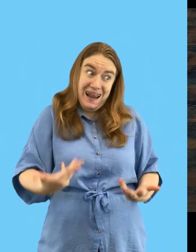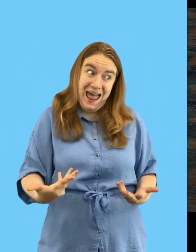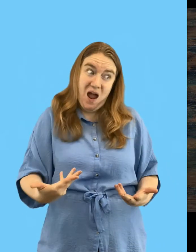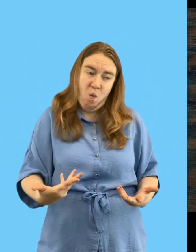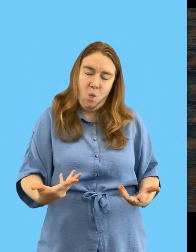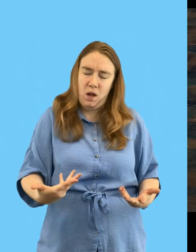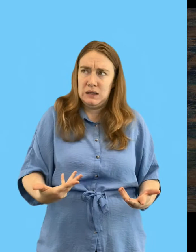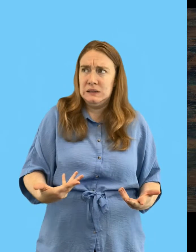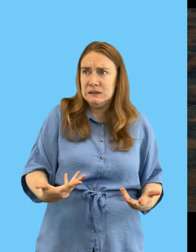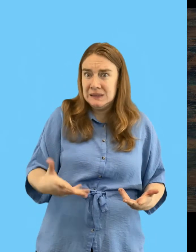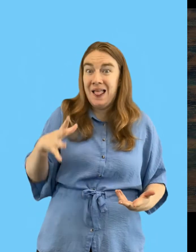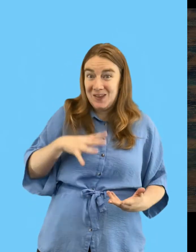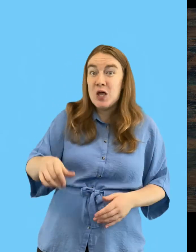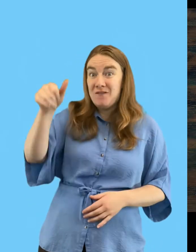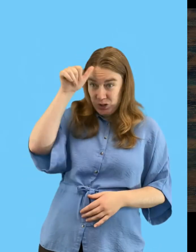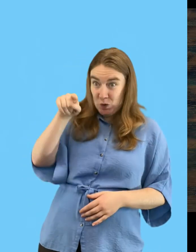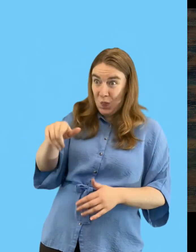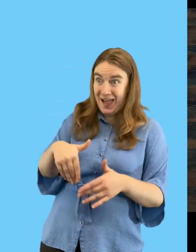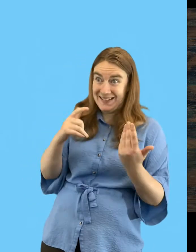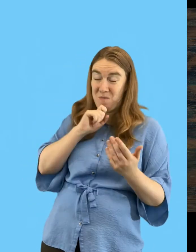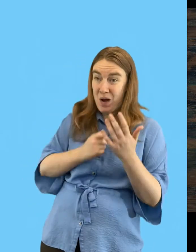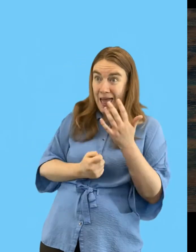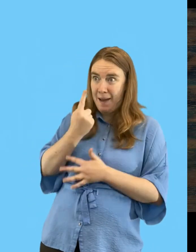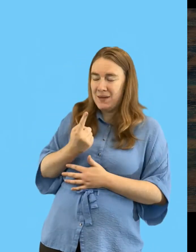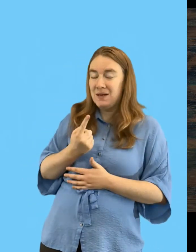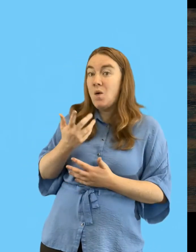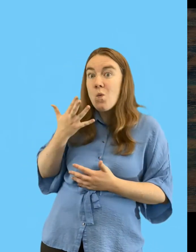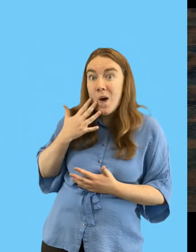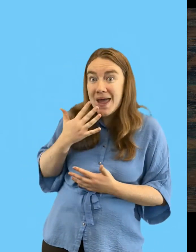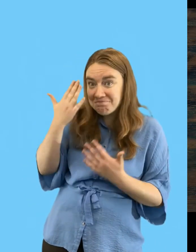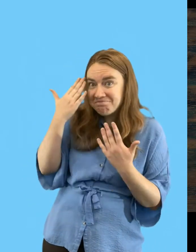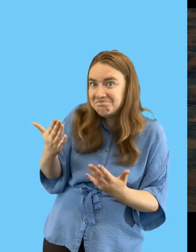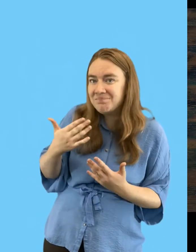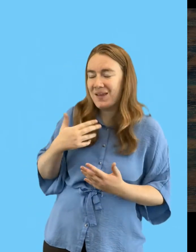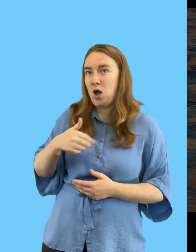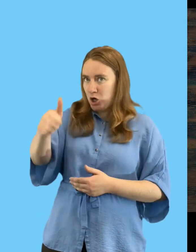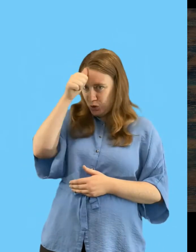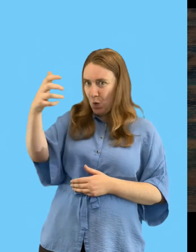The servant knew that day would come. He didn't know when, but he knew that day